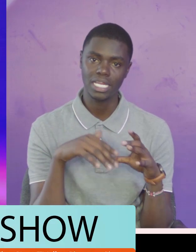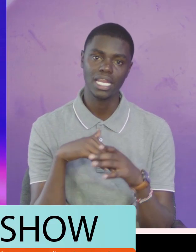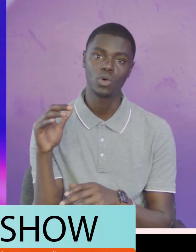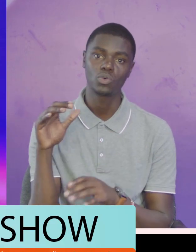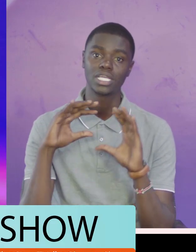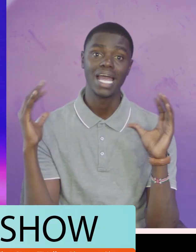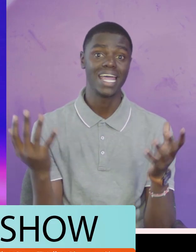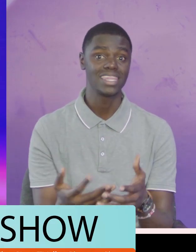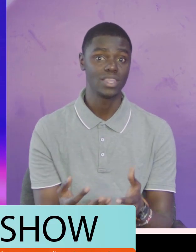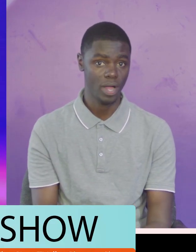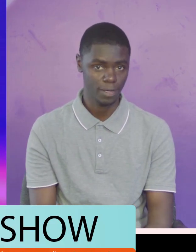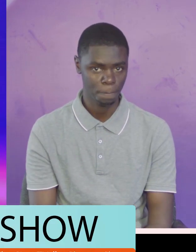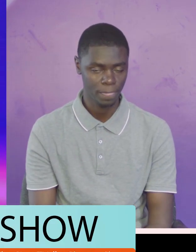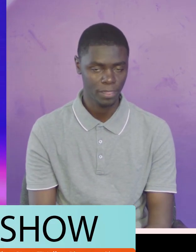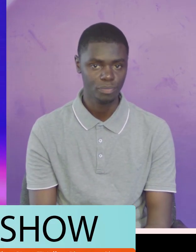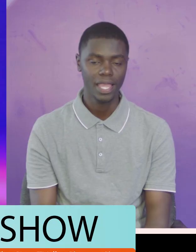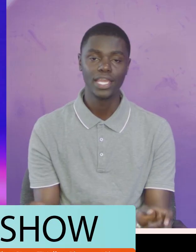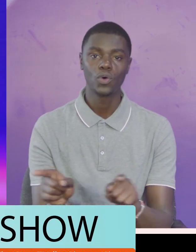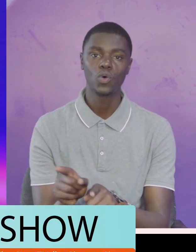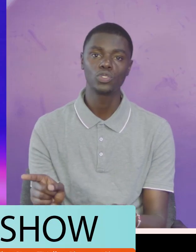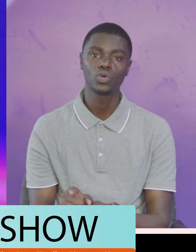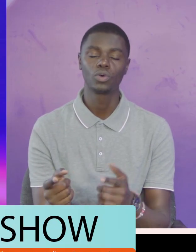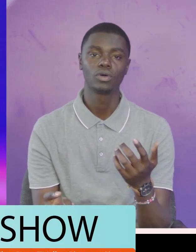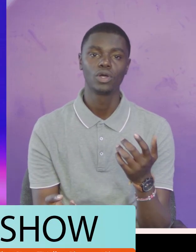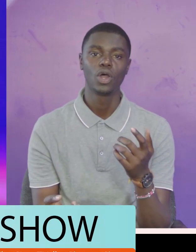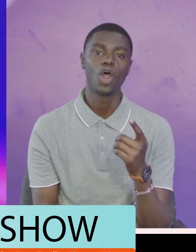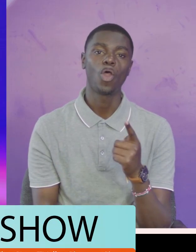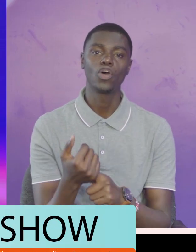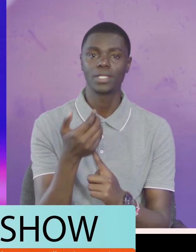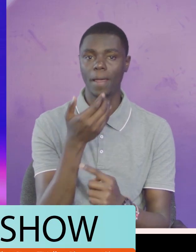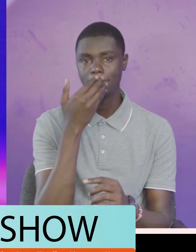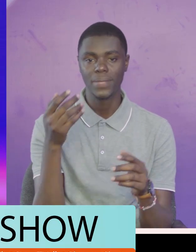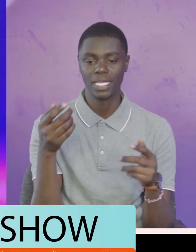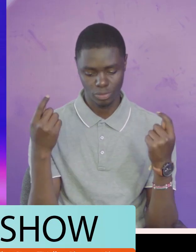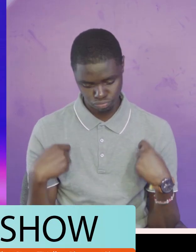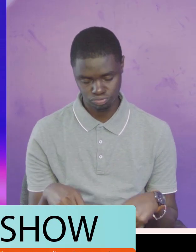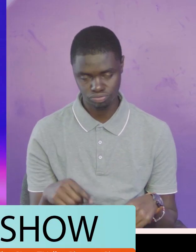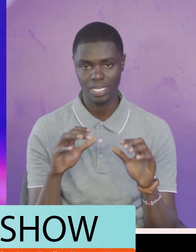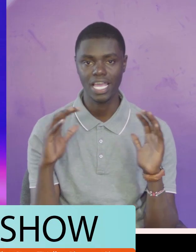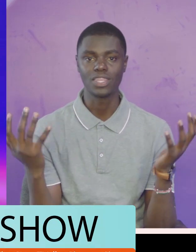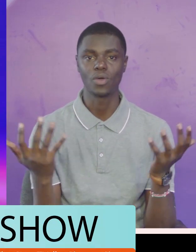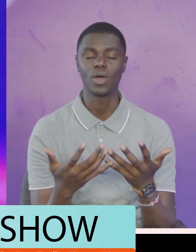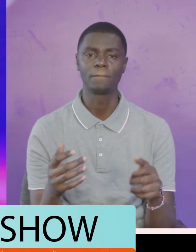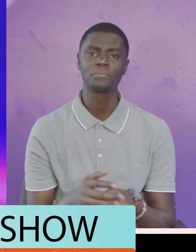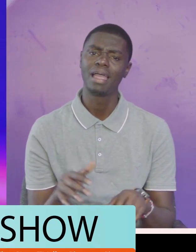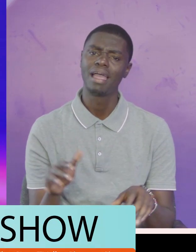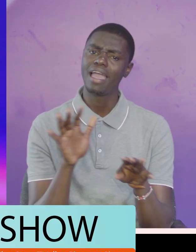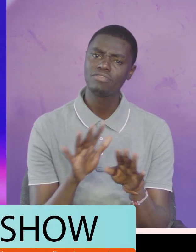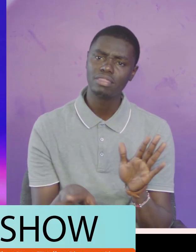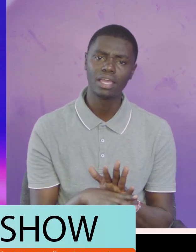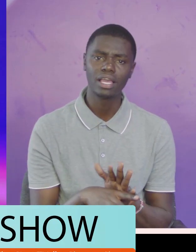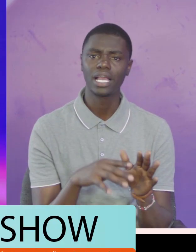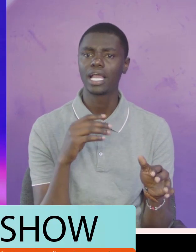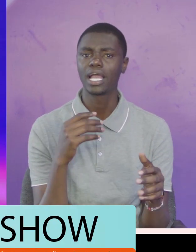out in the world, and I also got best dressed in the world. And everything that